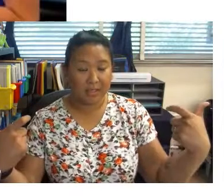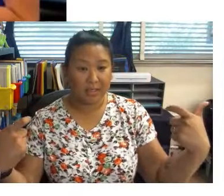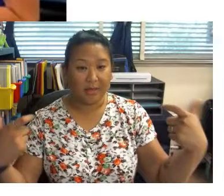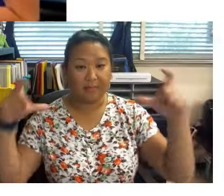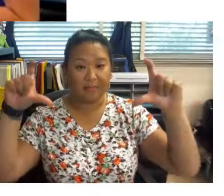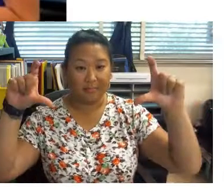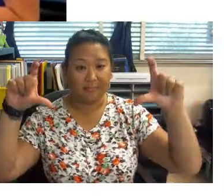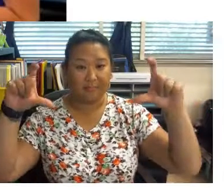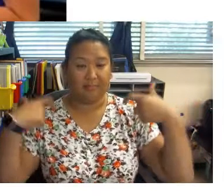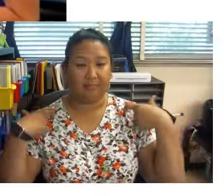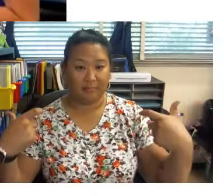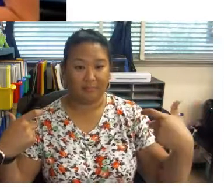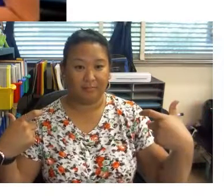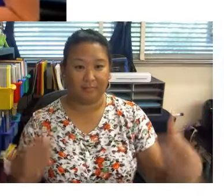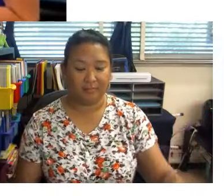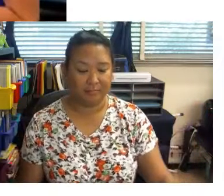muscular,